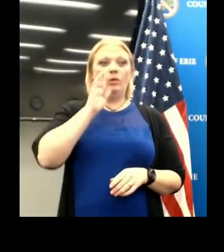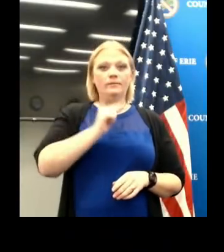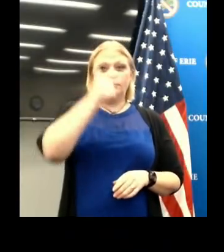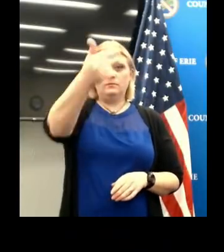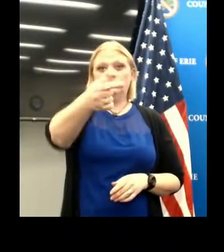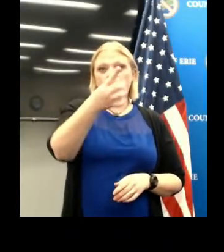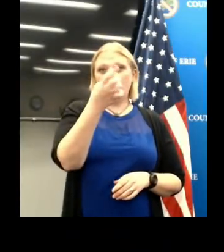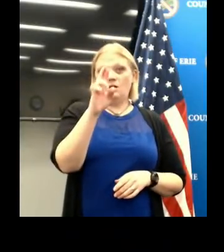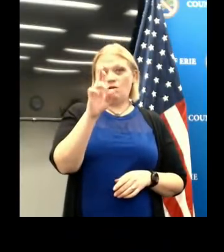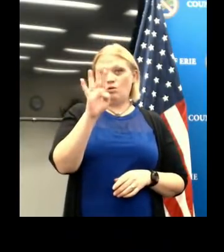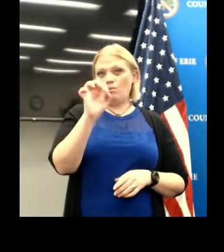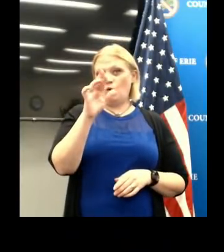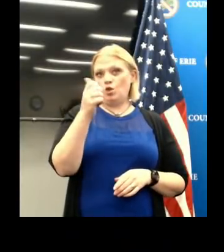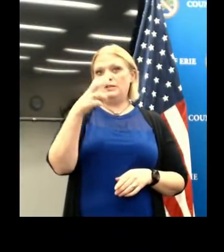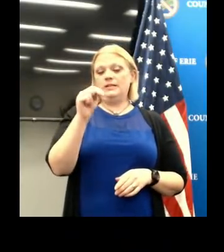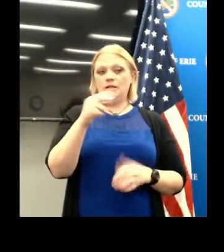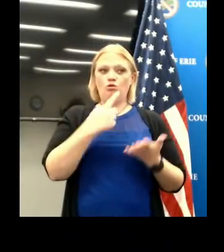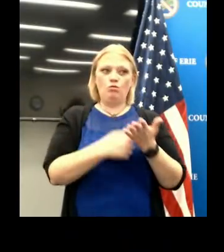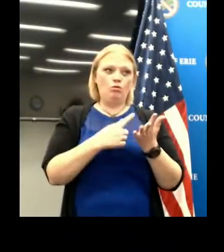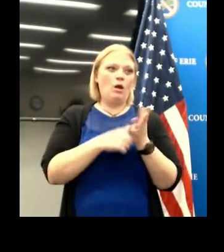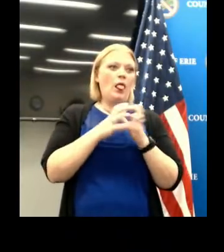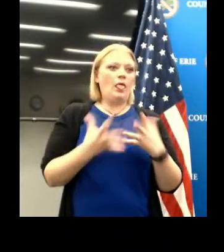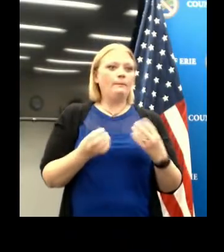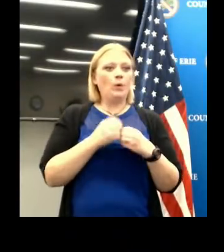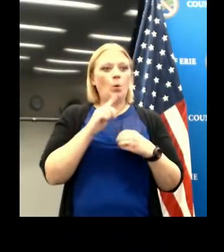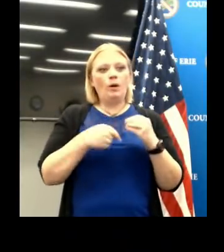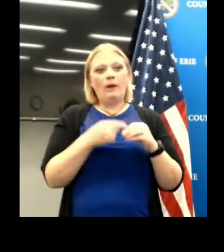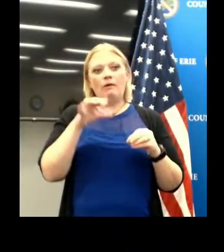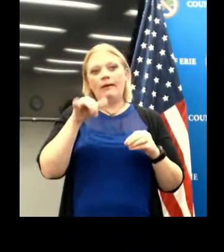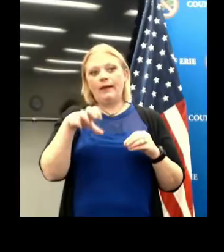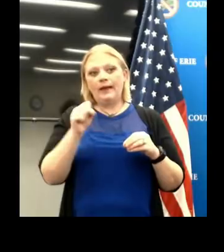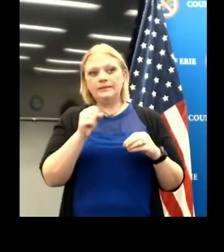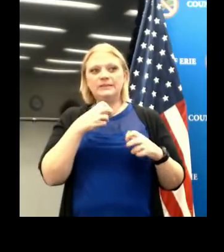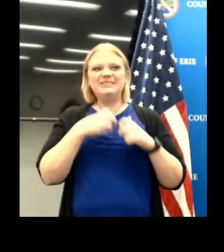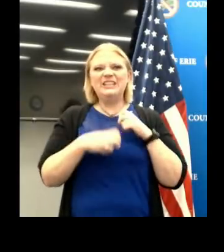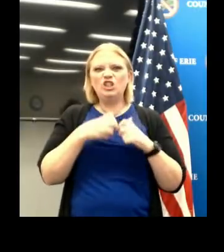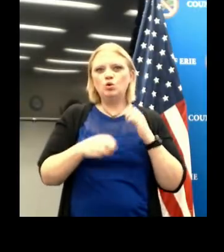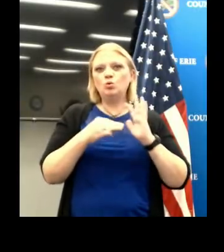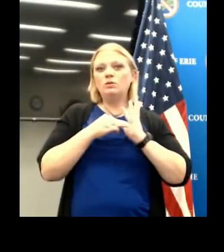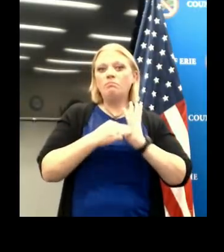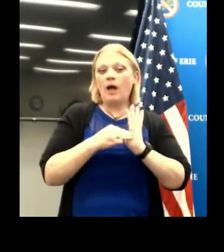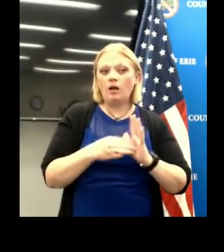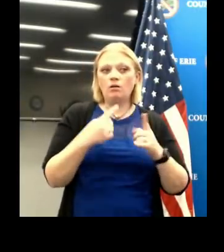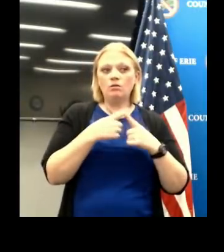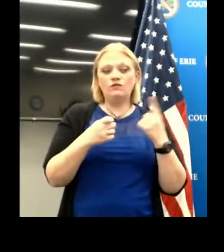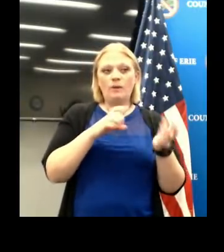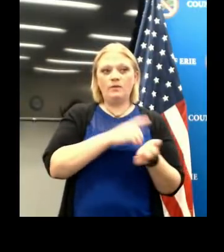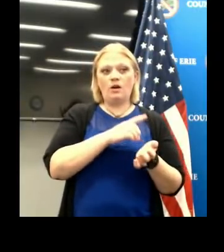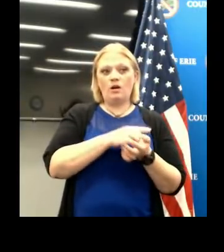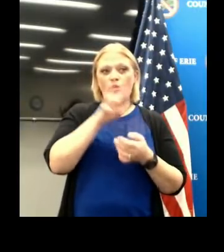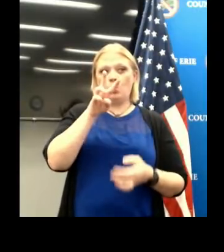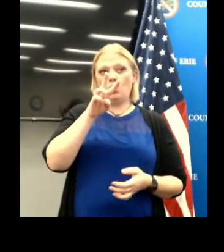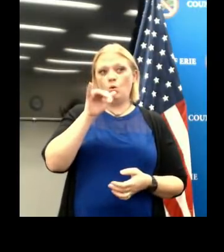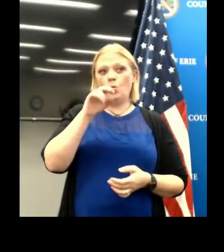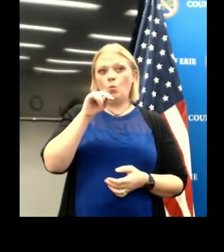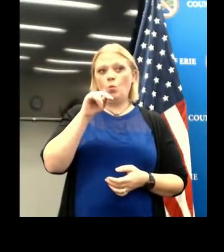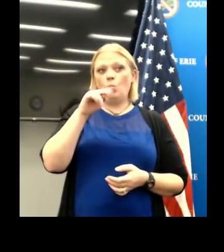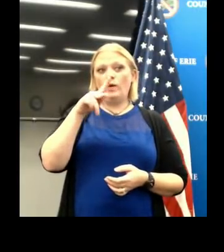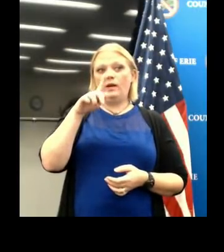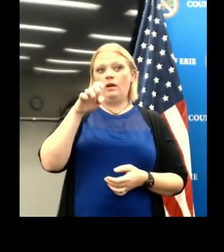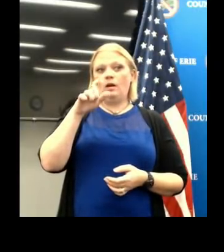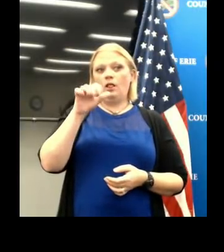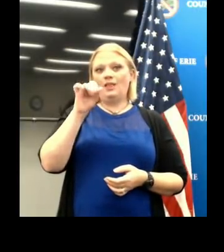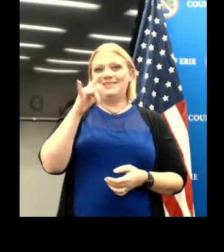Dr. Burstein to talk a lot more about cases and issues, including some modeling that we have from Dr. Peter Winkelstein and his team at the University of